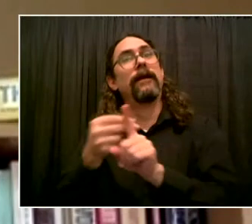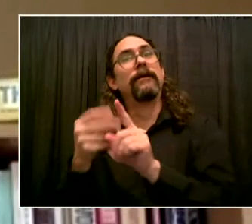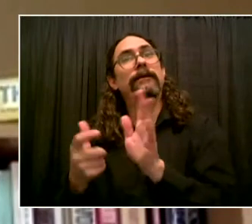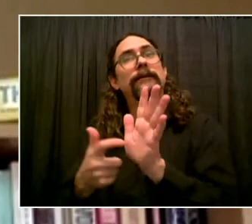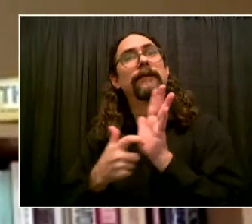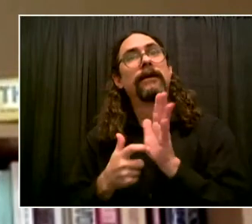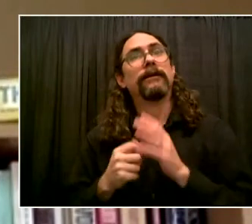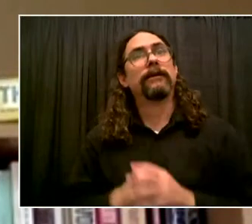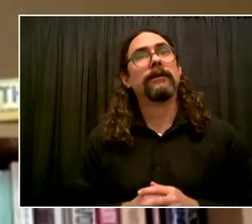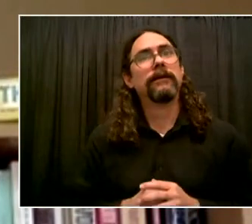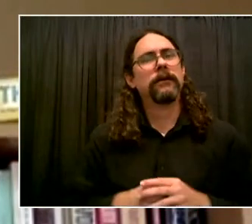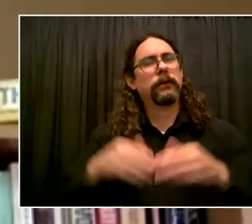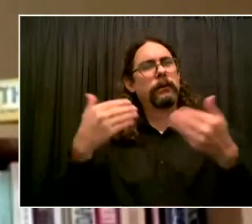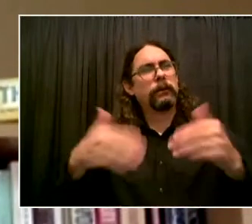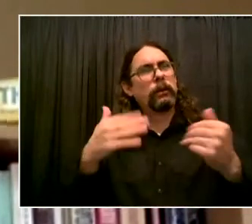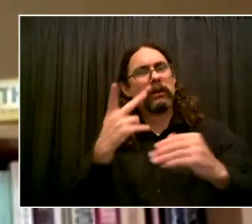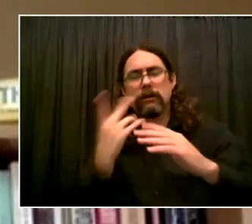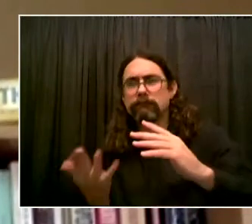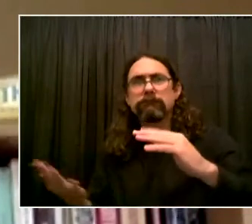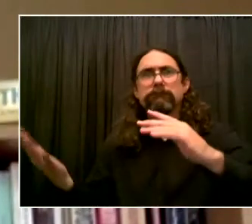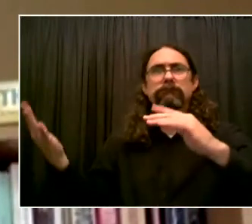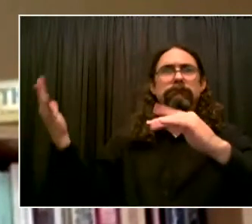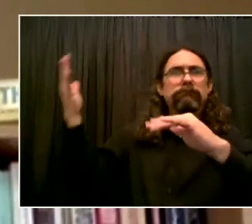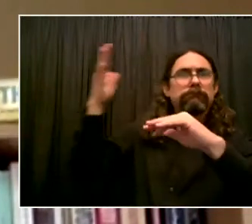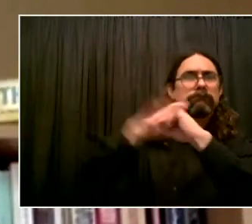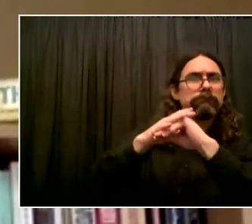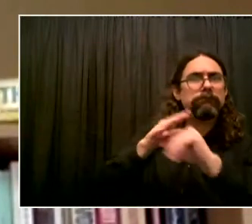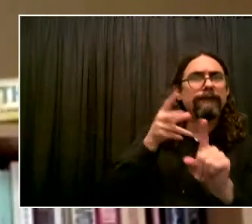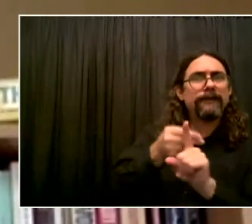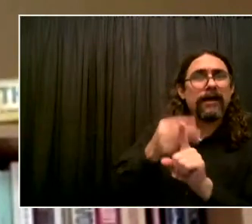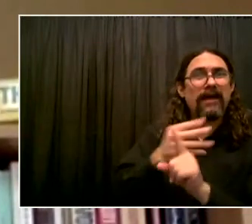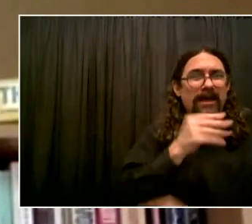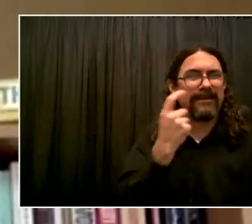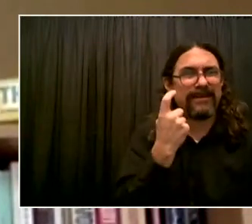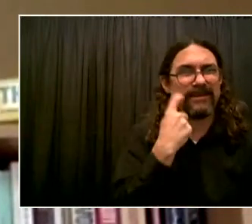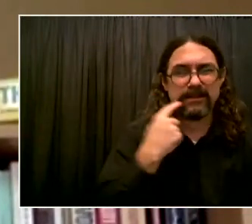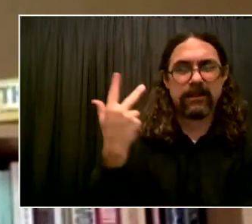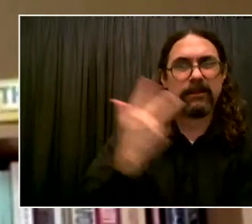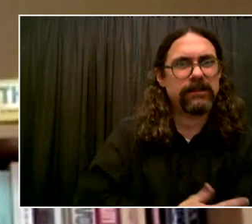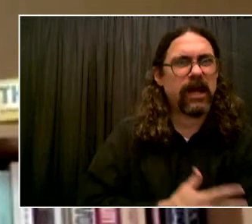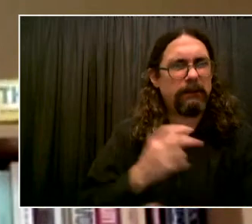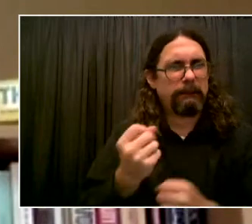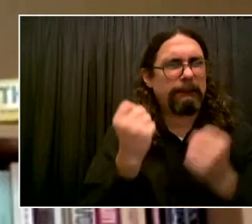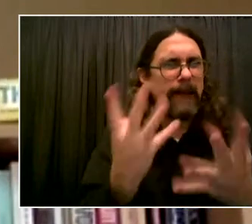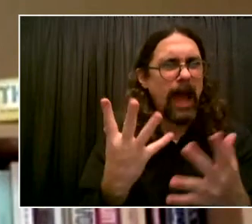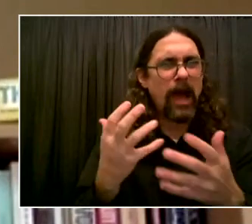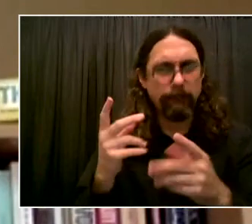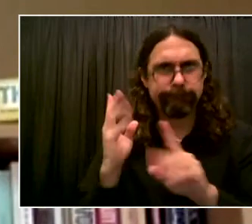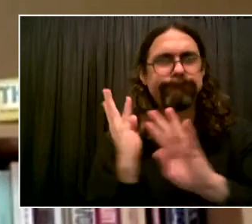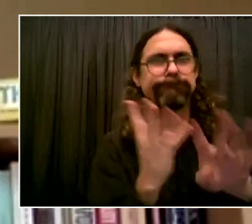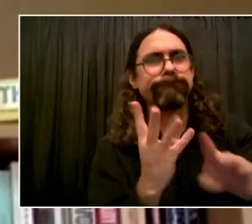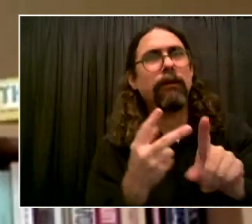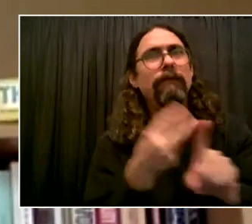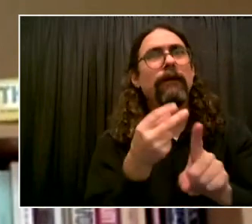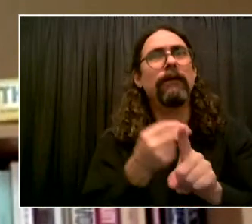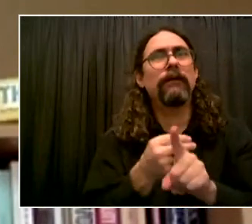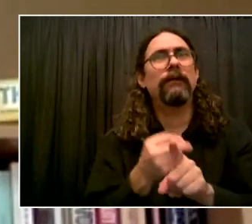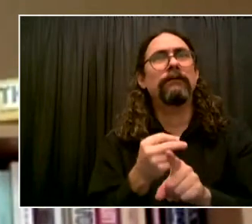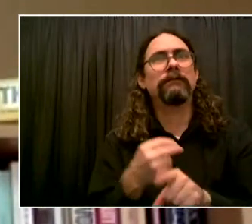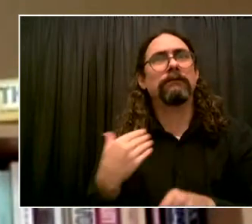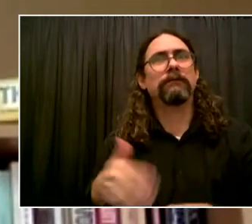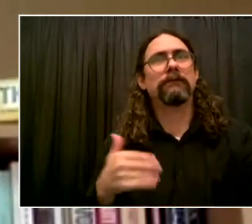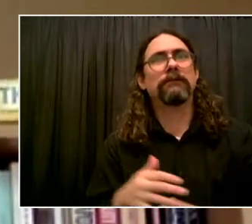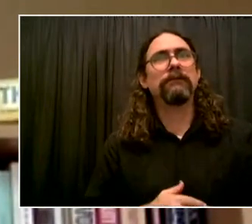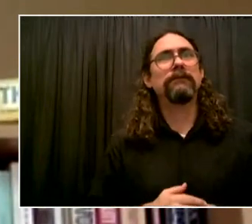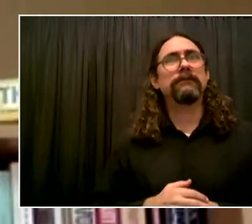deeply encouraging to see. The 91% of city workers have now stepped up and gotten vaccinated. I'm so